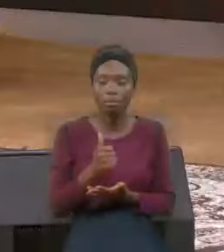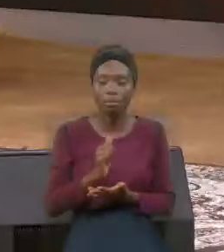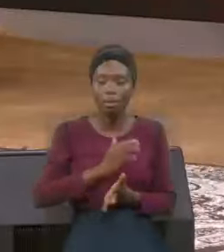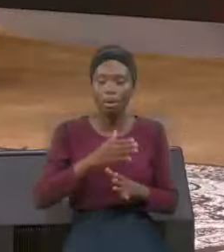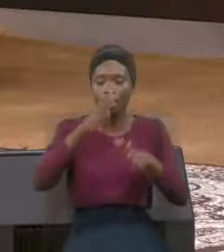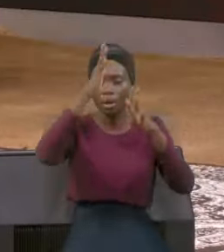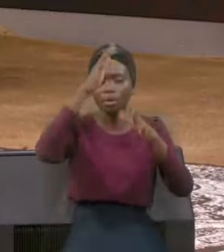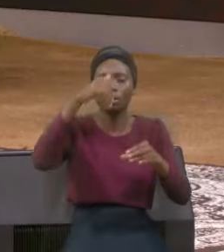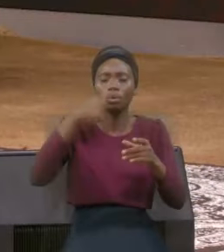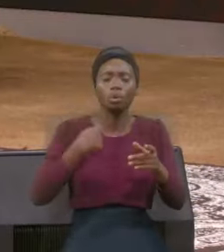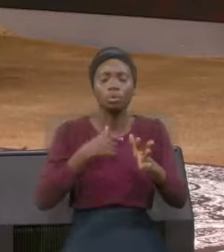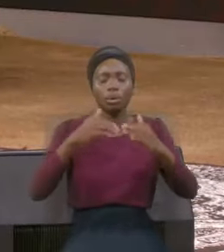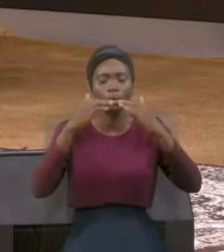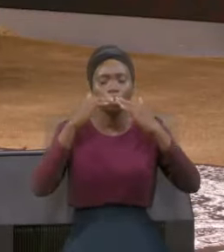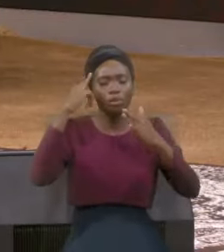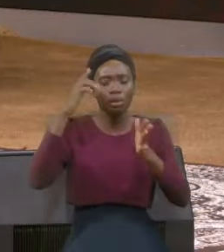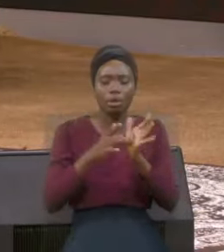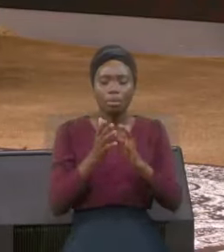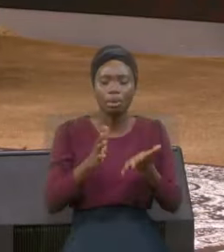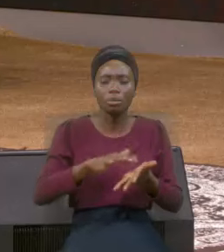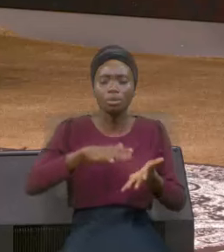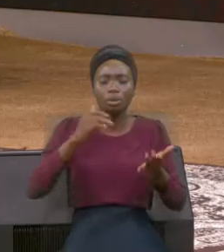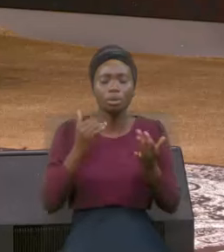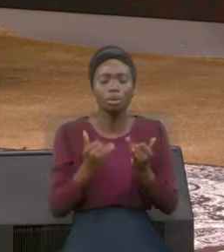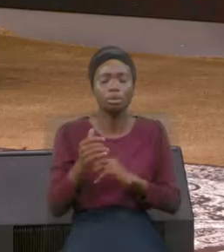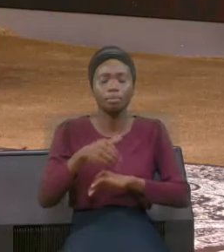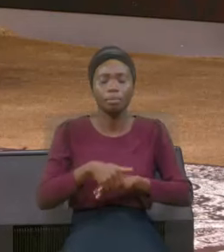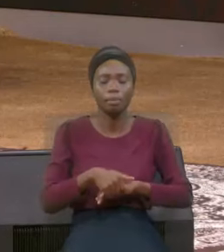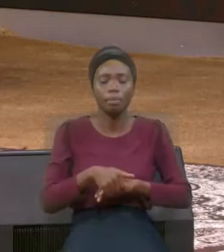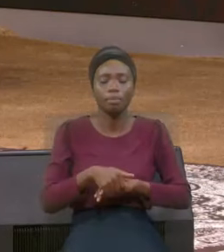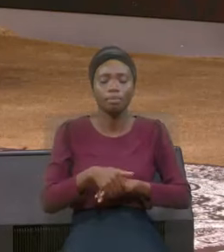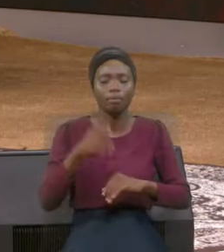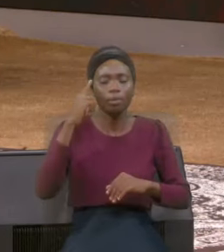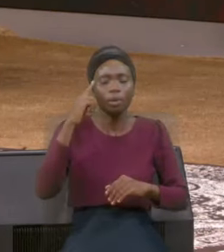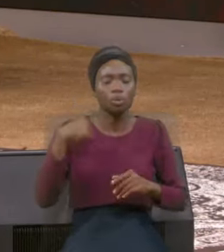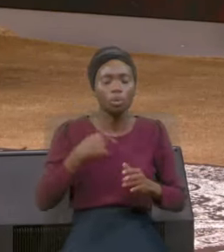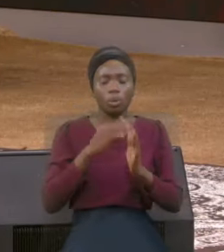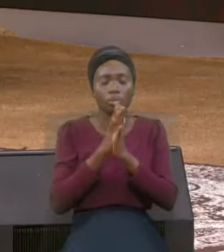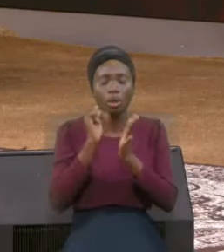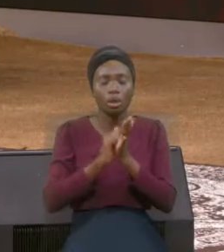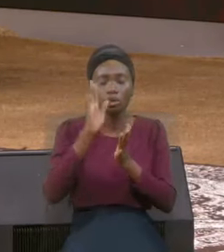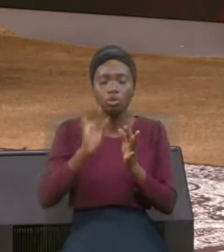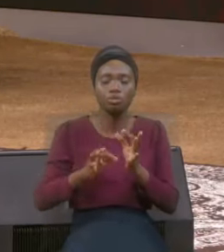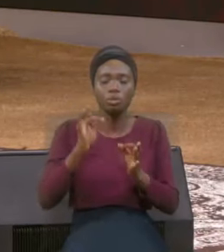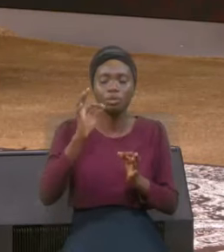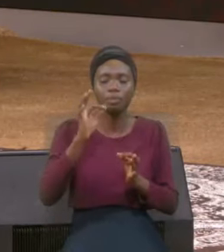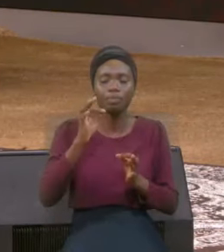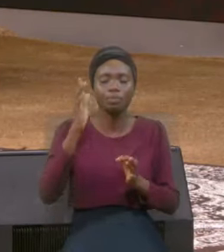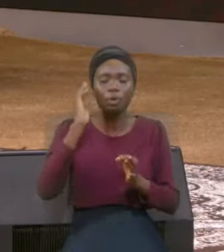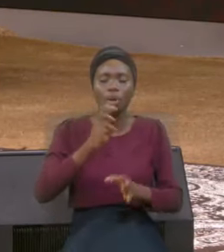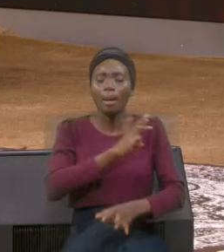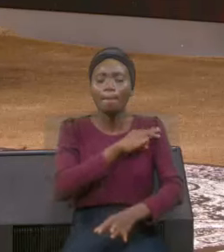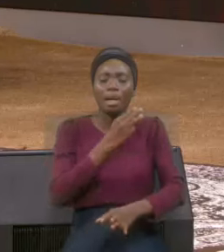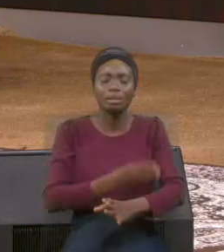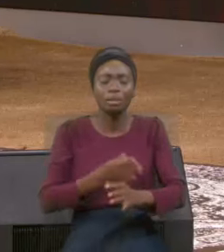Father, we thank you for the Bible study tonight. We pray that your spirit will